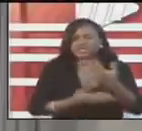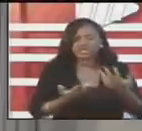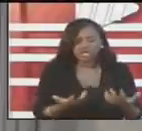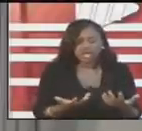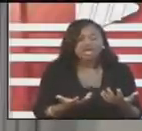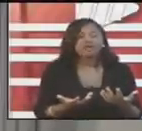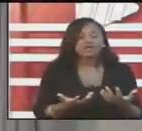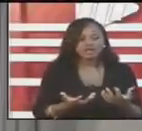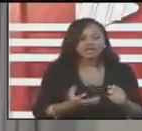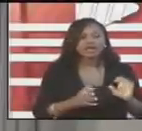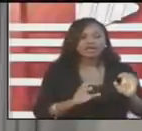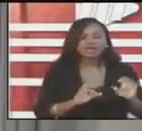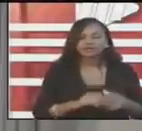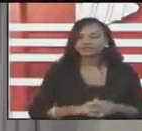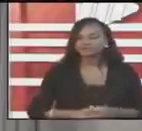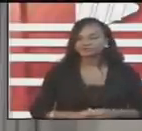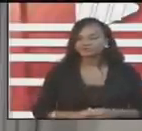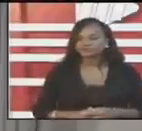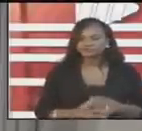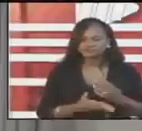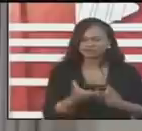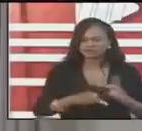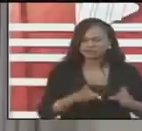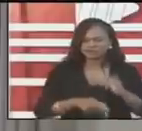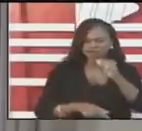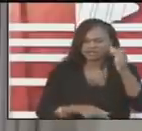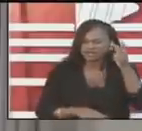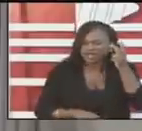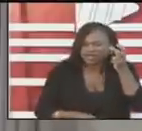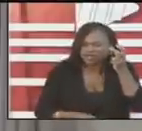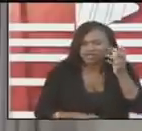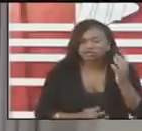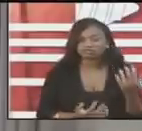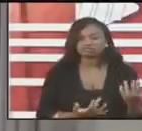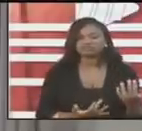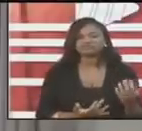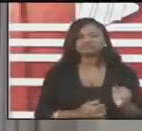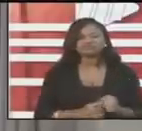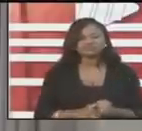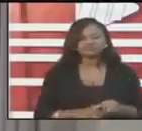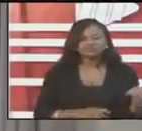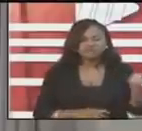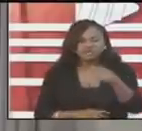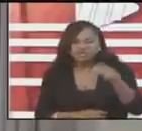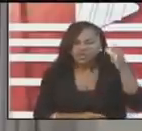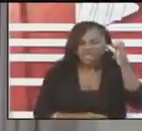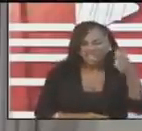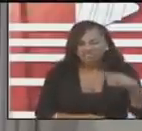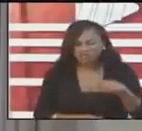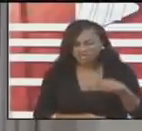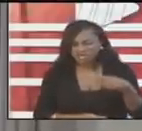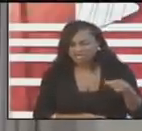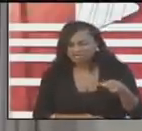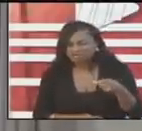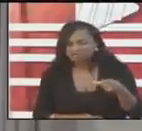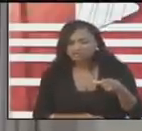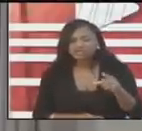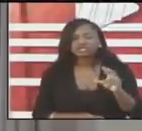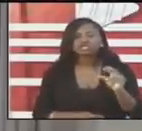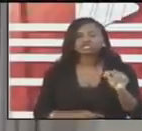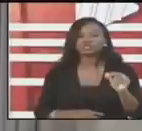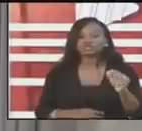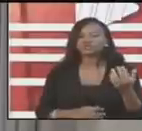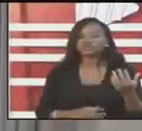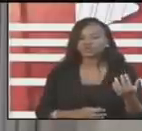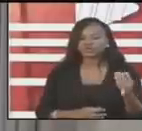seeing that people are not hearing. I'm seeing prior and them saying, are you hearing me? No, not